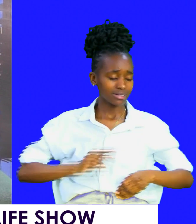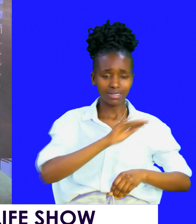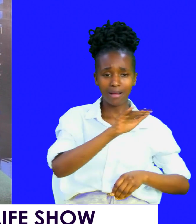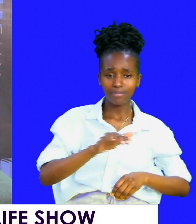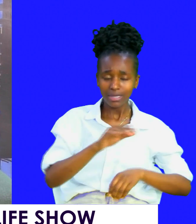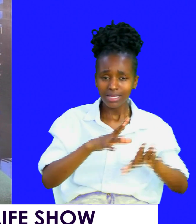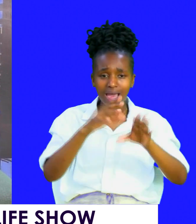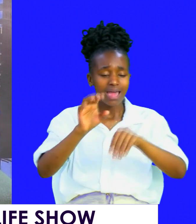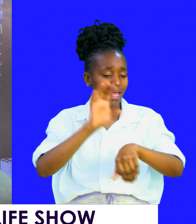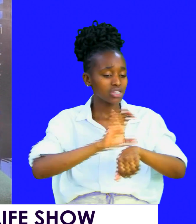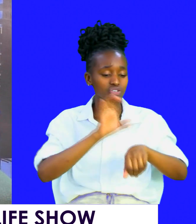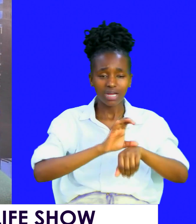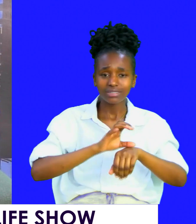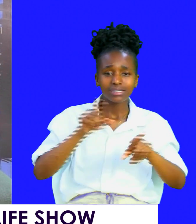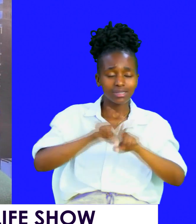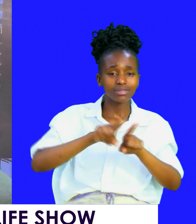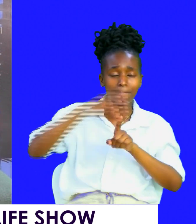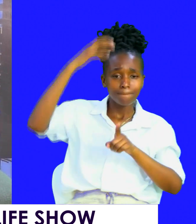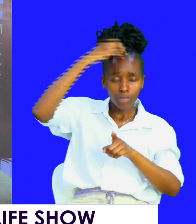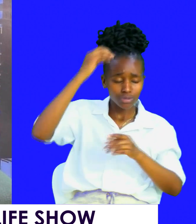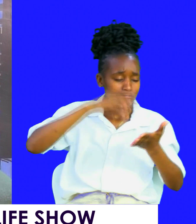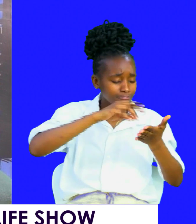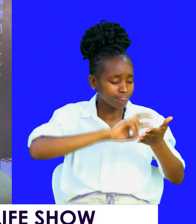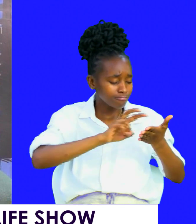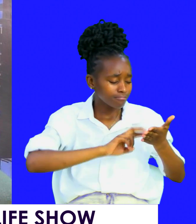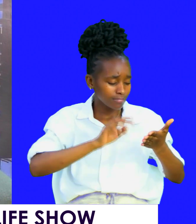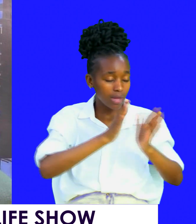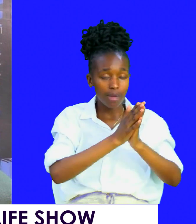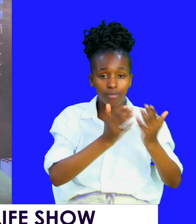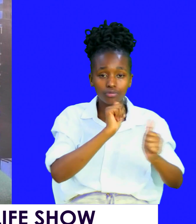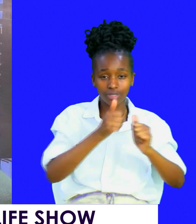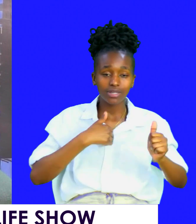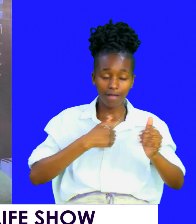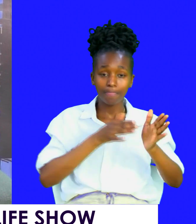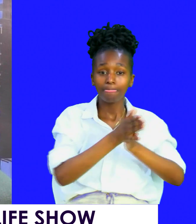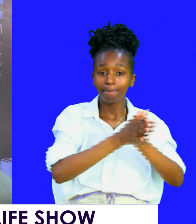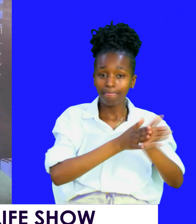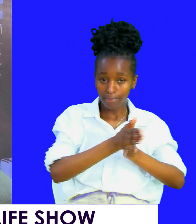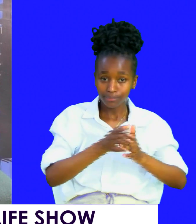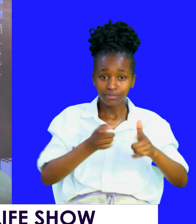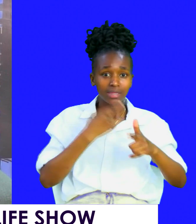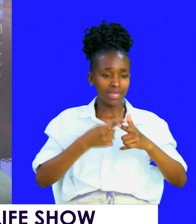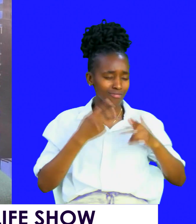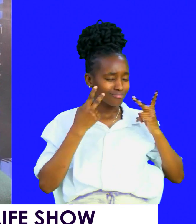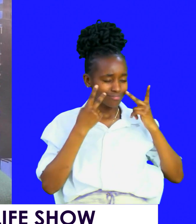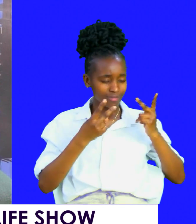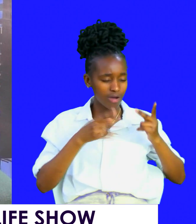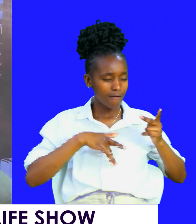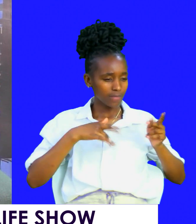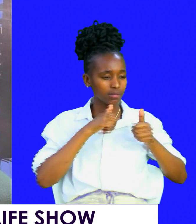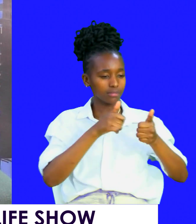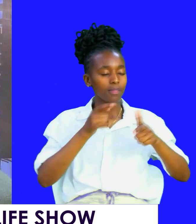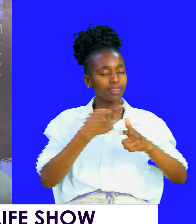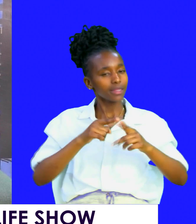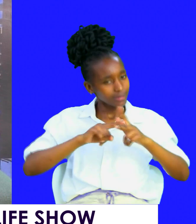a mosque. Read a book of inspiration. See people that have made it. Come on. There are people that have gone ahead and they